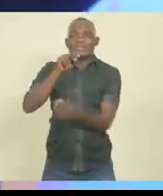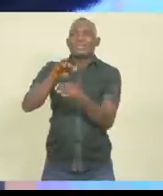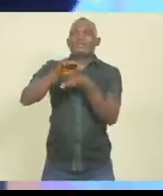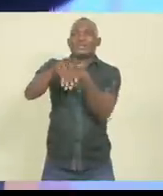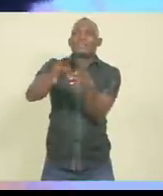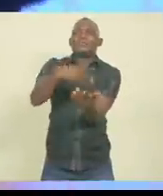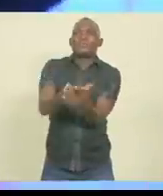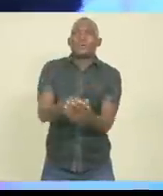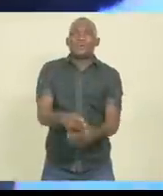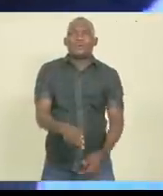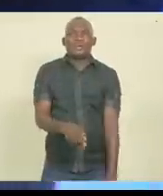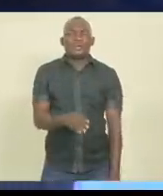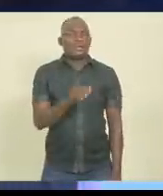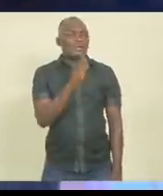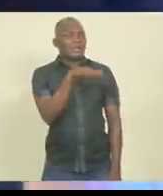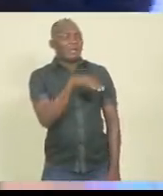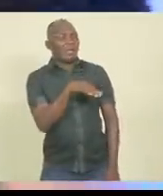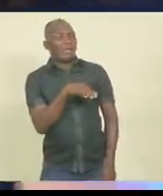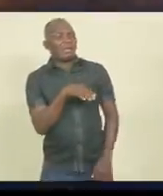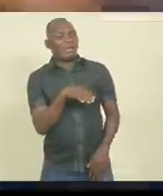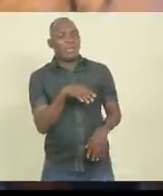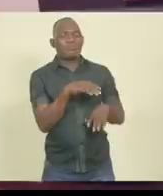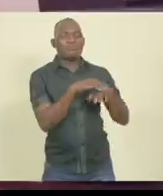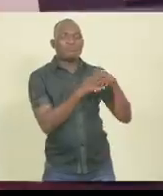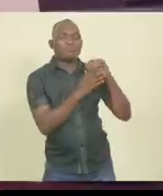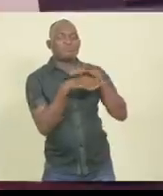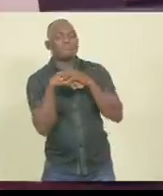strong. So fit.